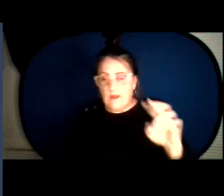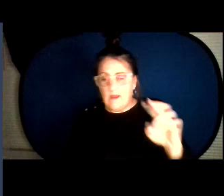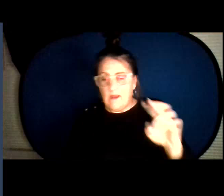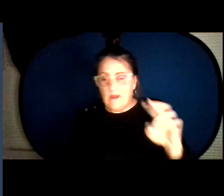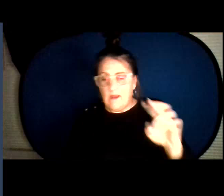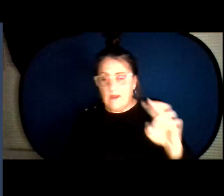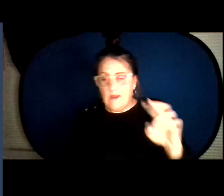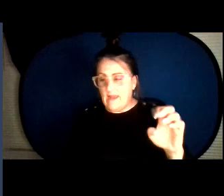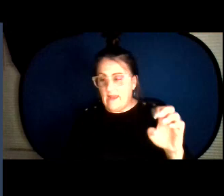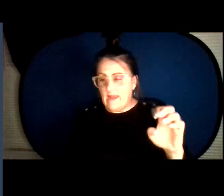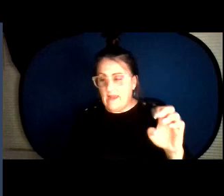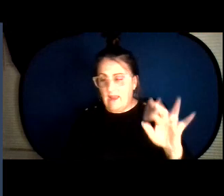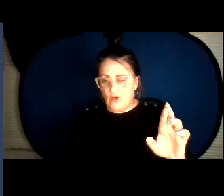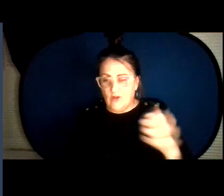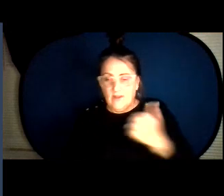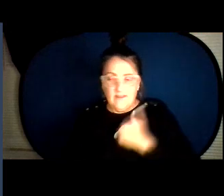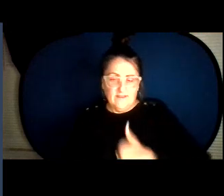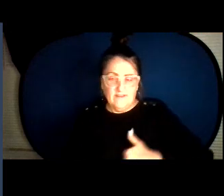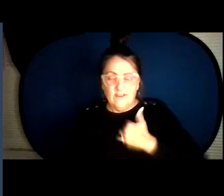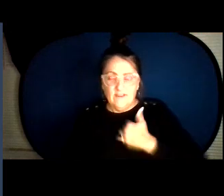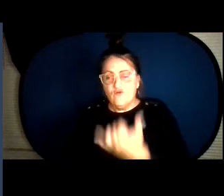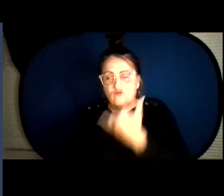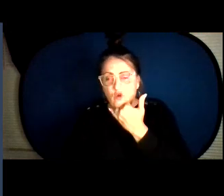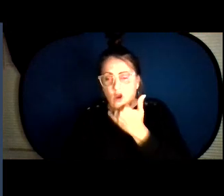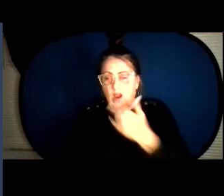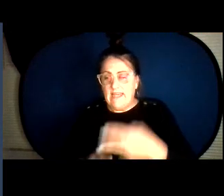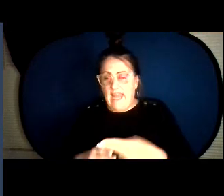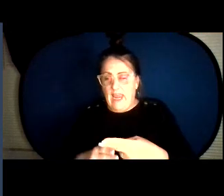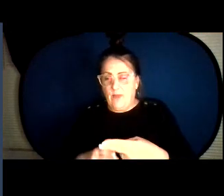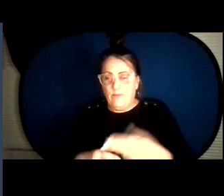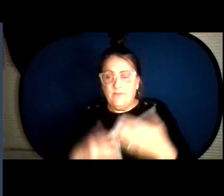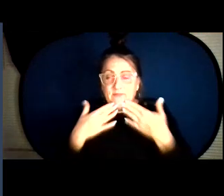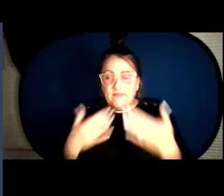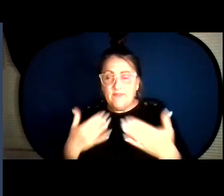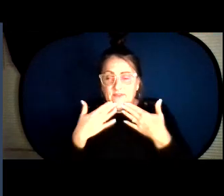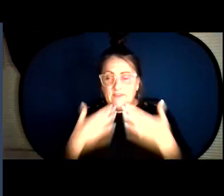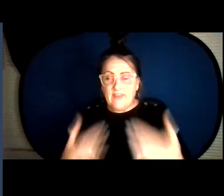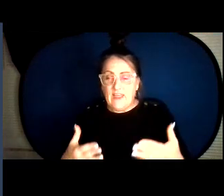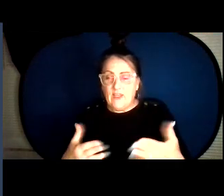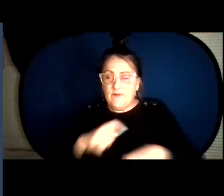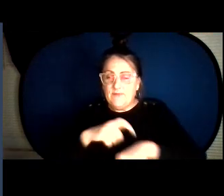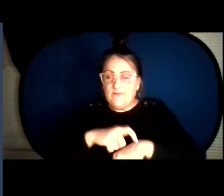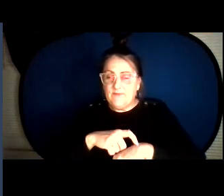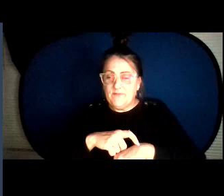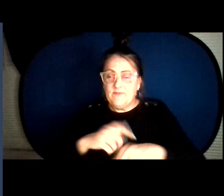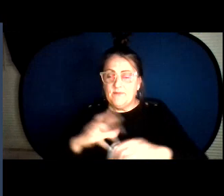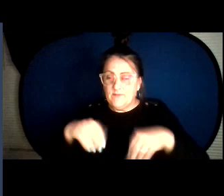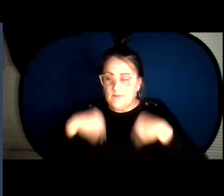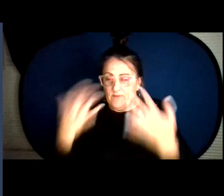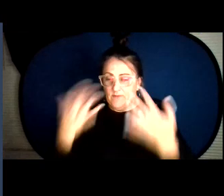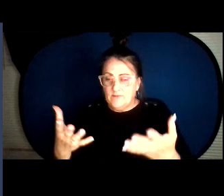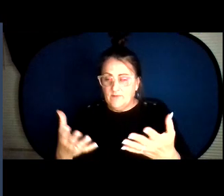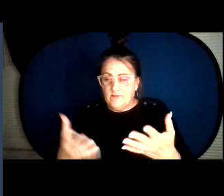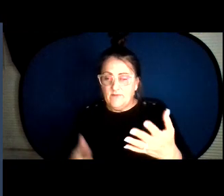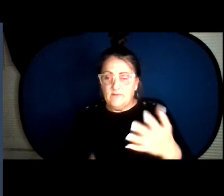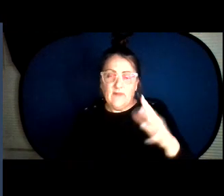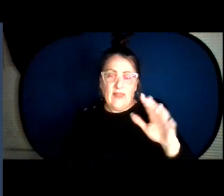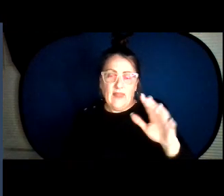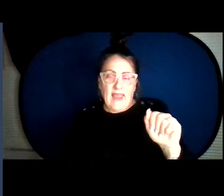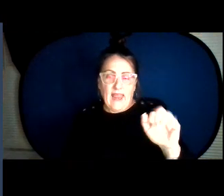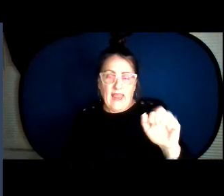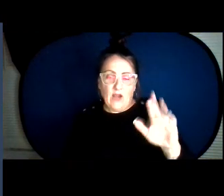Right-of-Way and Land Surveys in Caltrans. Thank you for the opportunity to provide an update on the Caltrans airspace program for